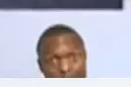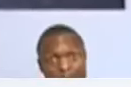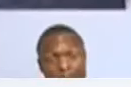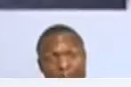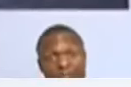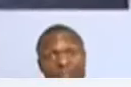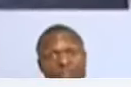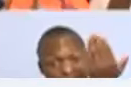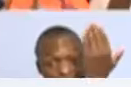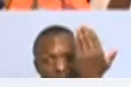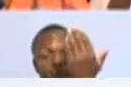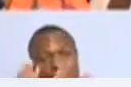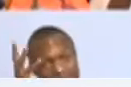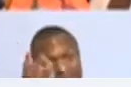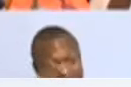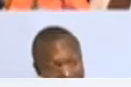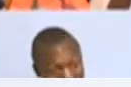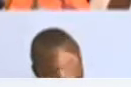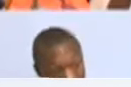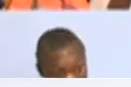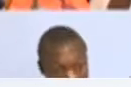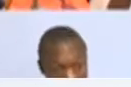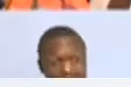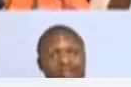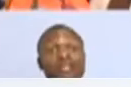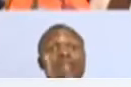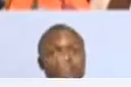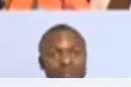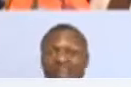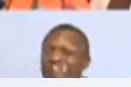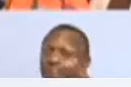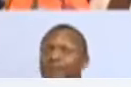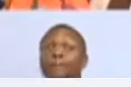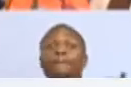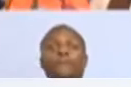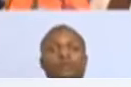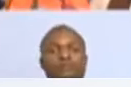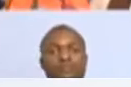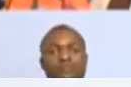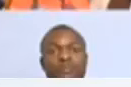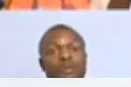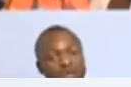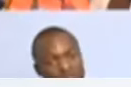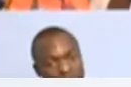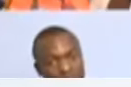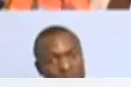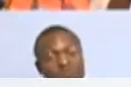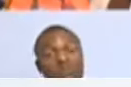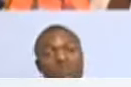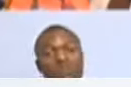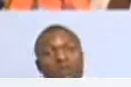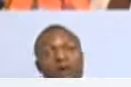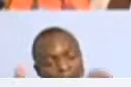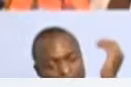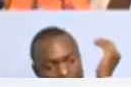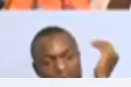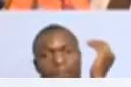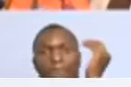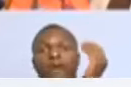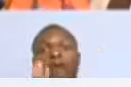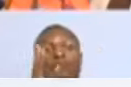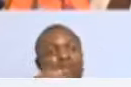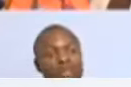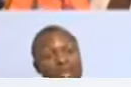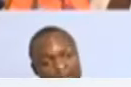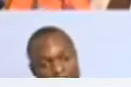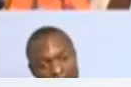country. And so this project, Madam Speaker, is extremely important to address the degradation in that part of our